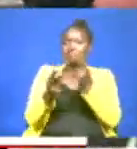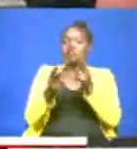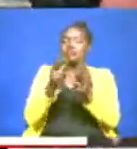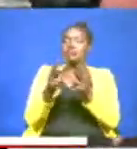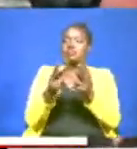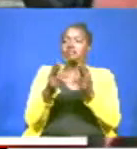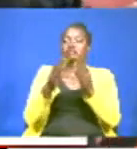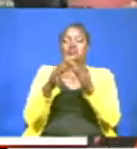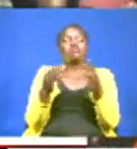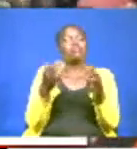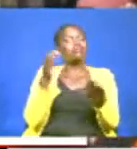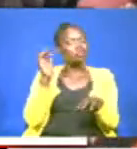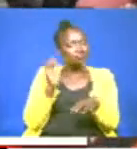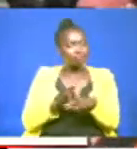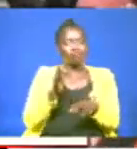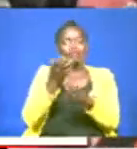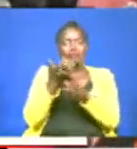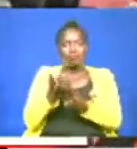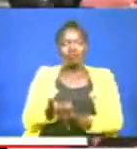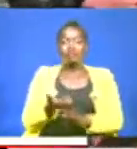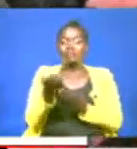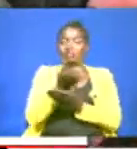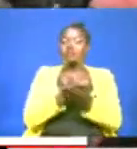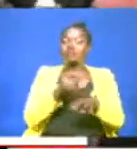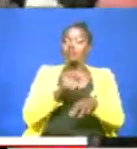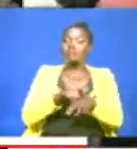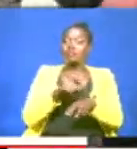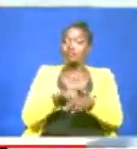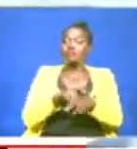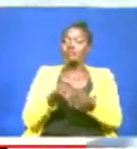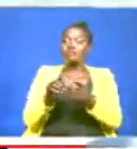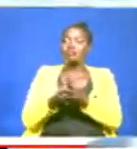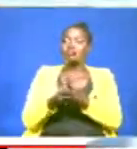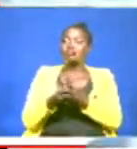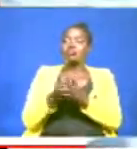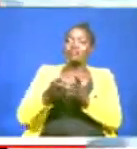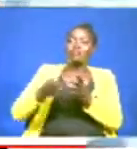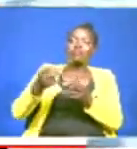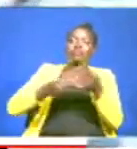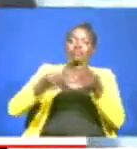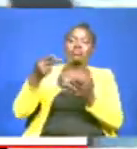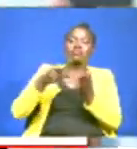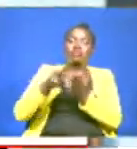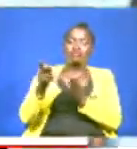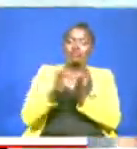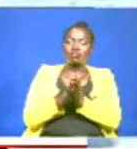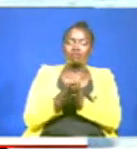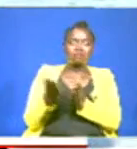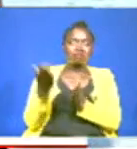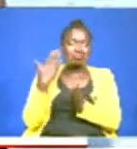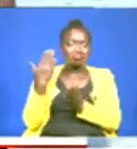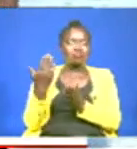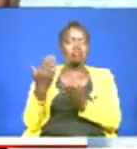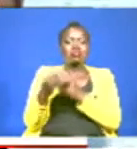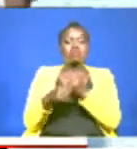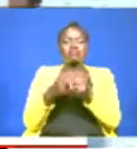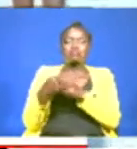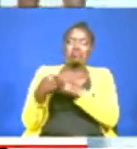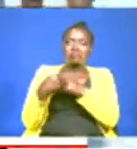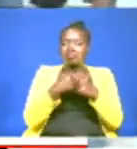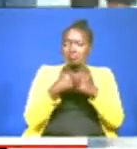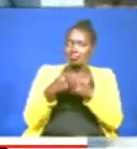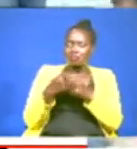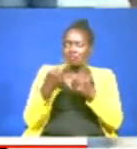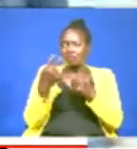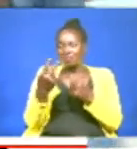households were hit by hard economic times due to runaway inflation. Mwaka uliopita tulikuwa na changamoto mbili tatu, lakini